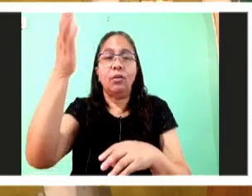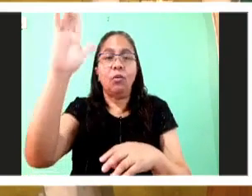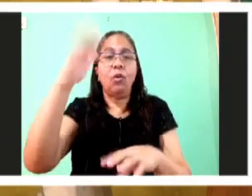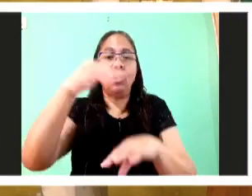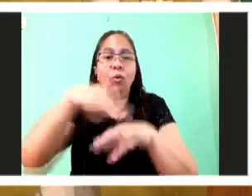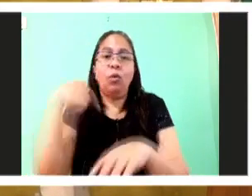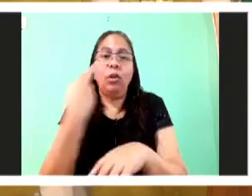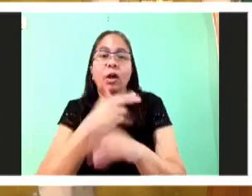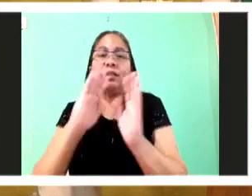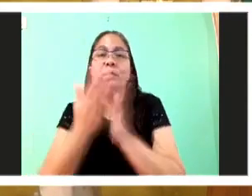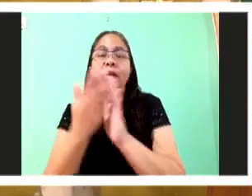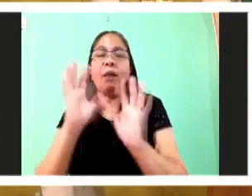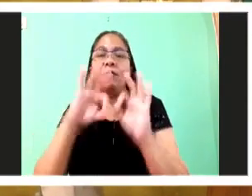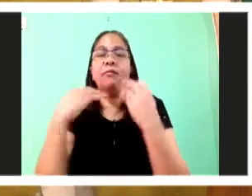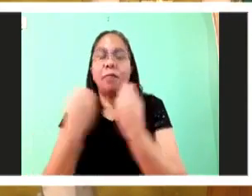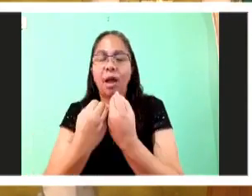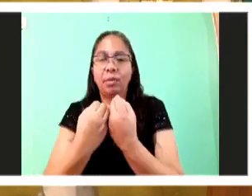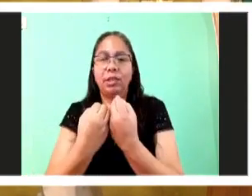family.